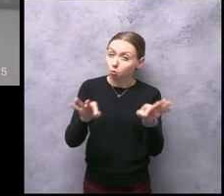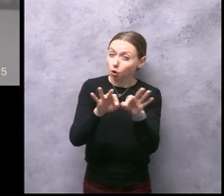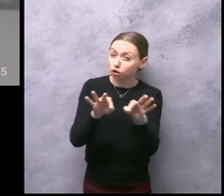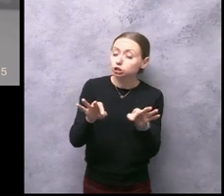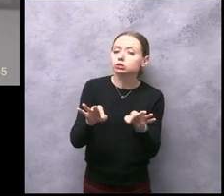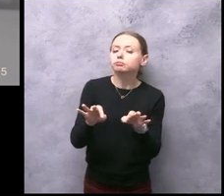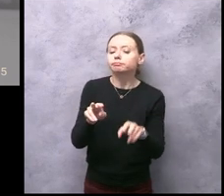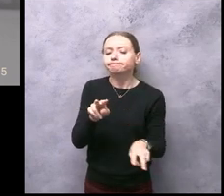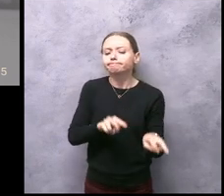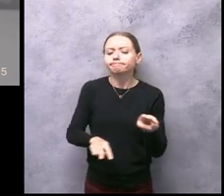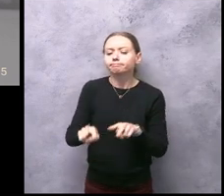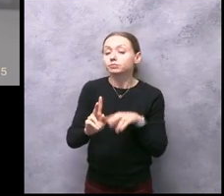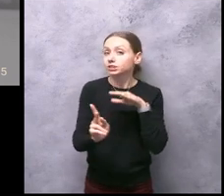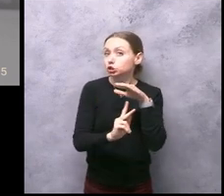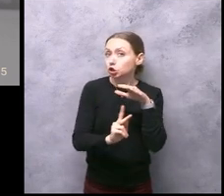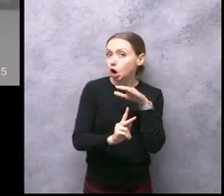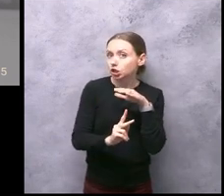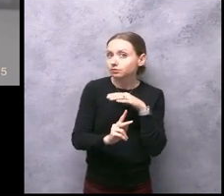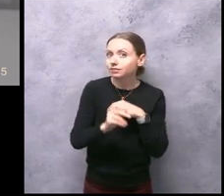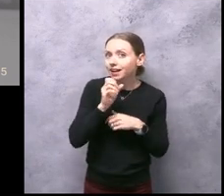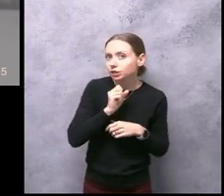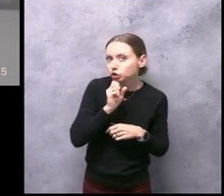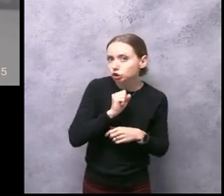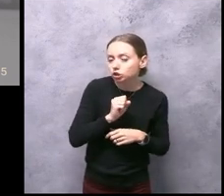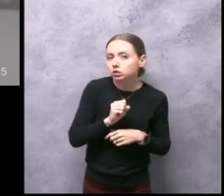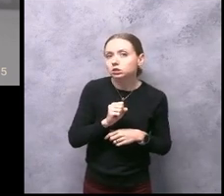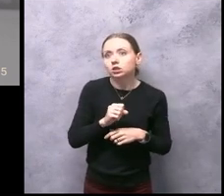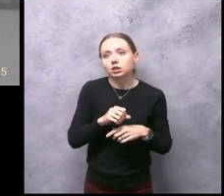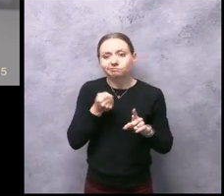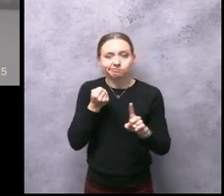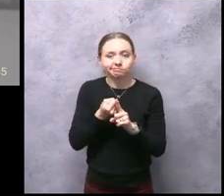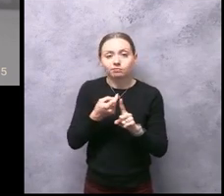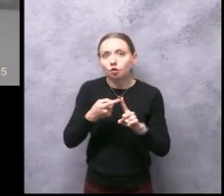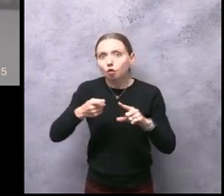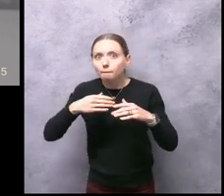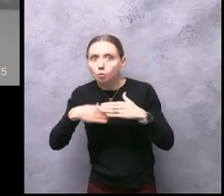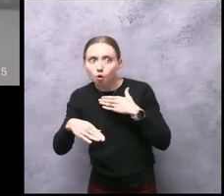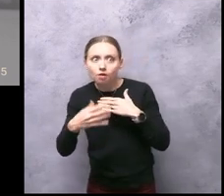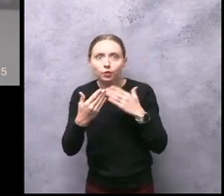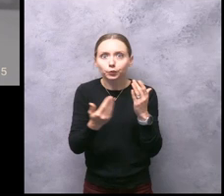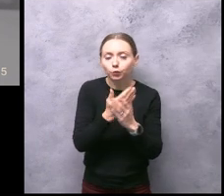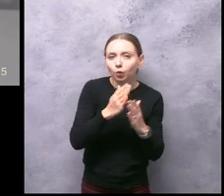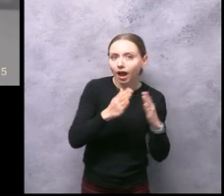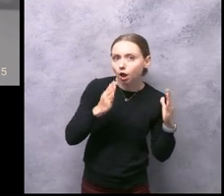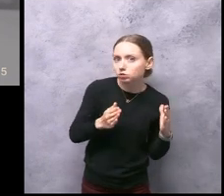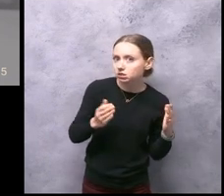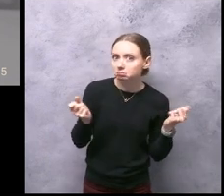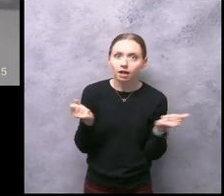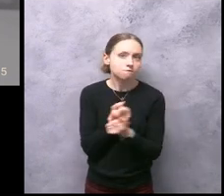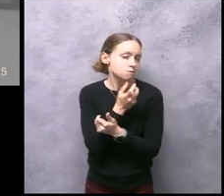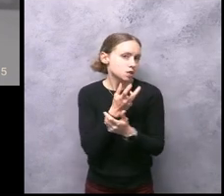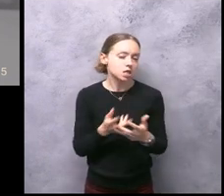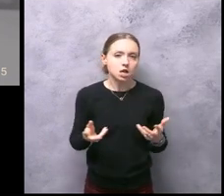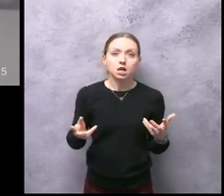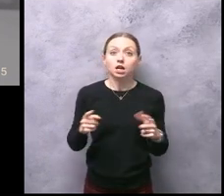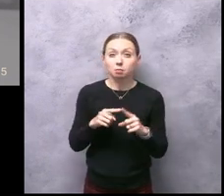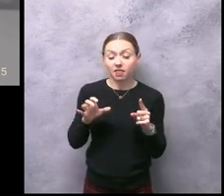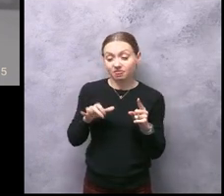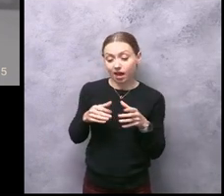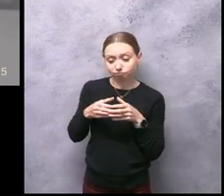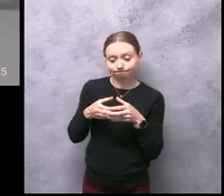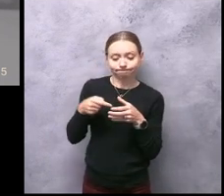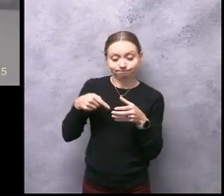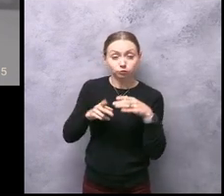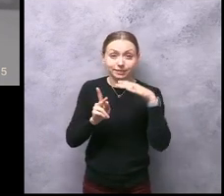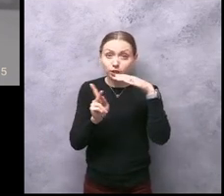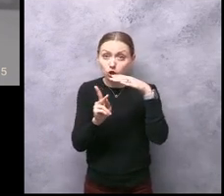by births. It's also affected by everything else, new housing construction, et cetera. But that incoming cohort of kindergartners